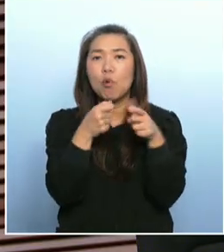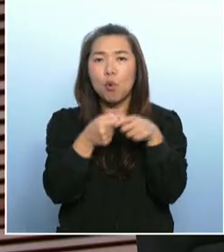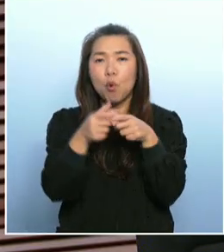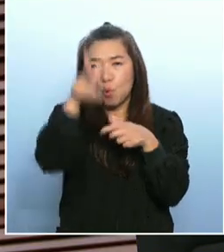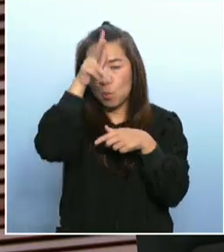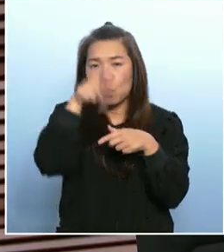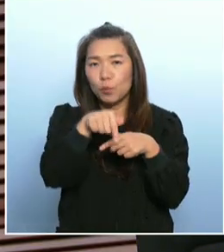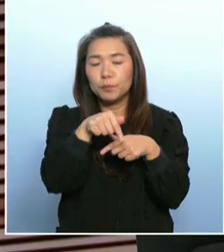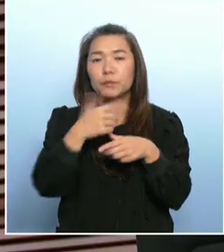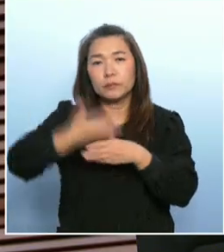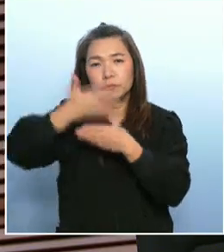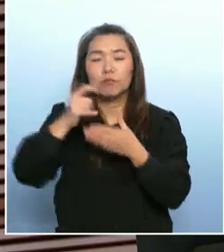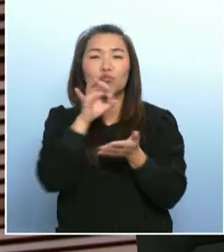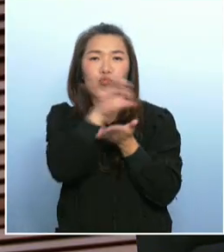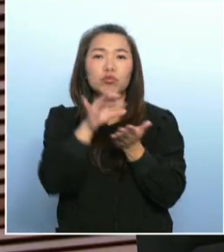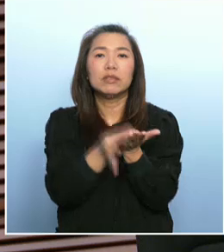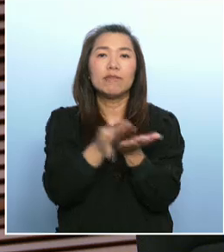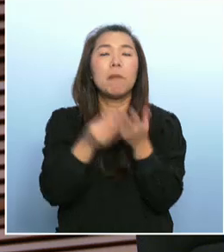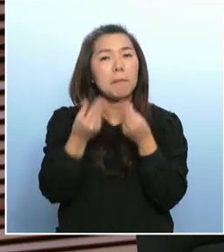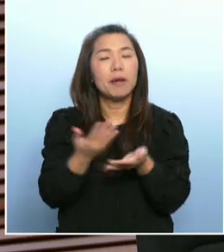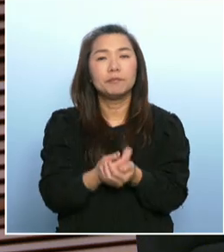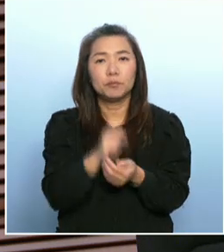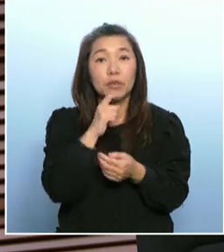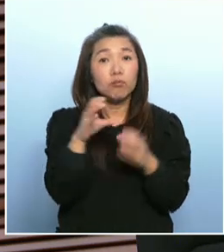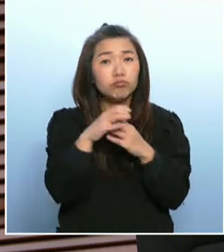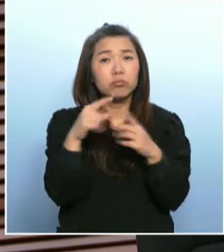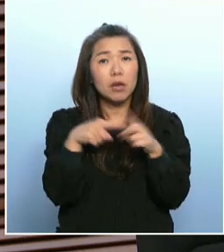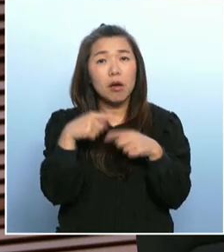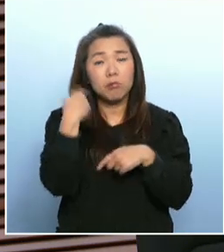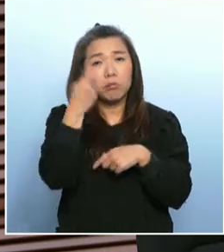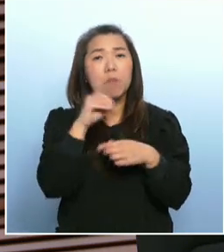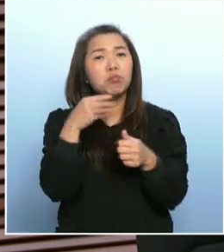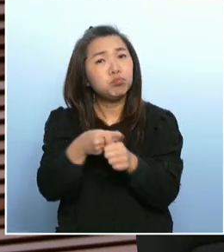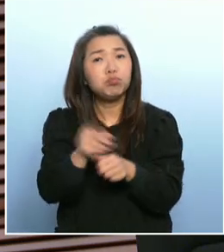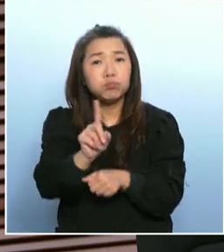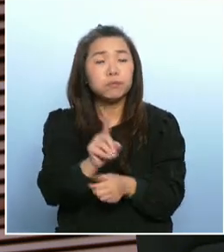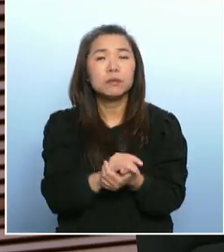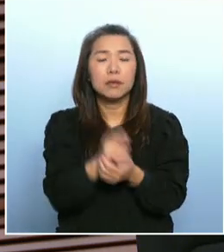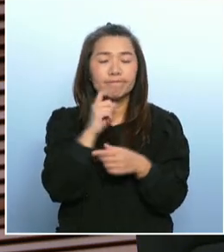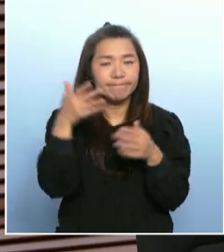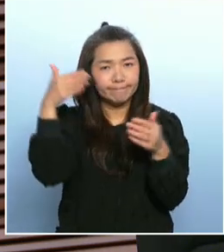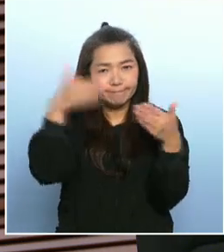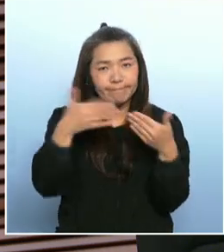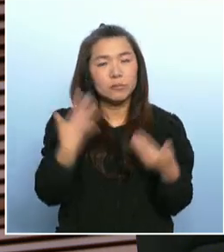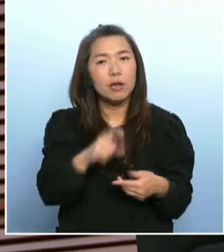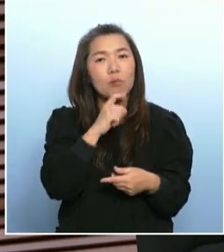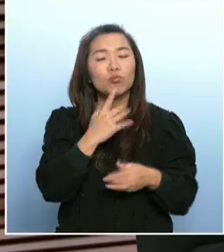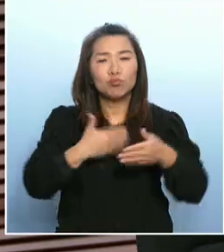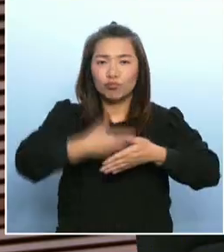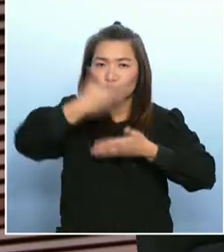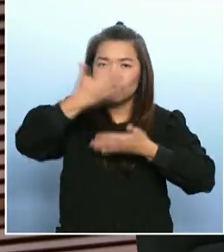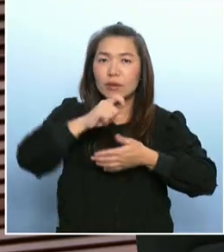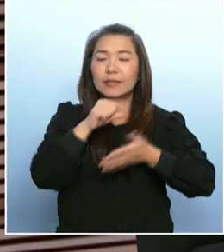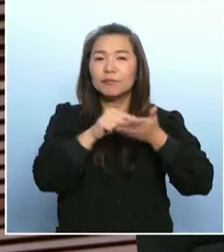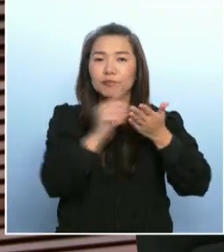school premises, as well as vacant non-domestic premises in suitable public housing estates. On the manpower planning and training in the